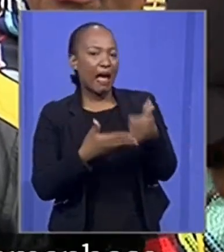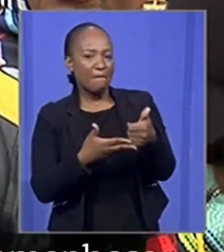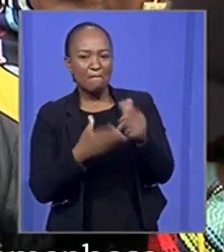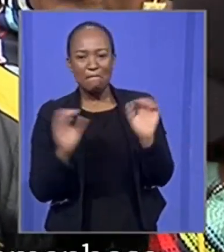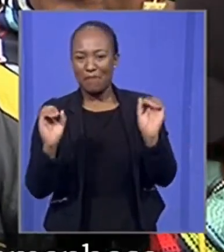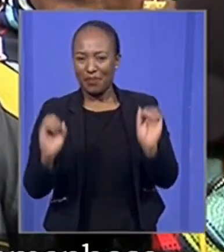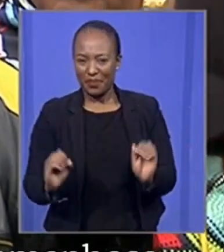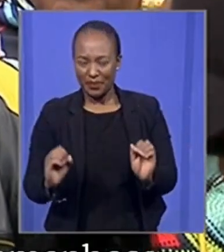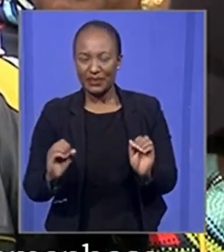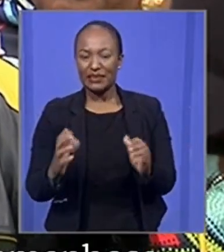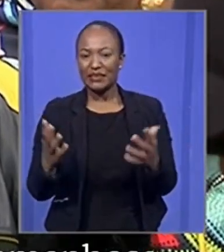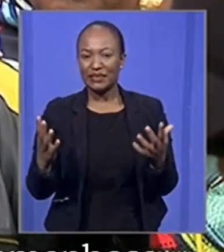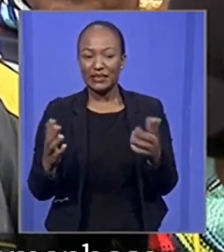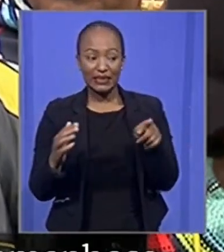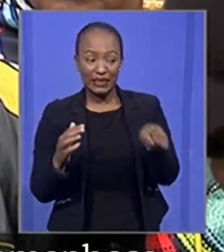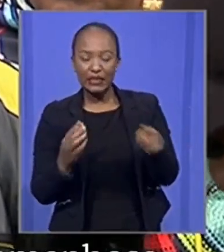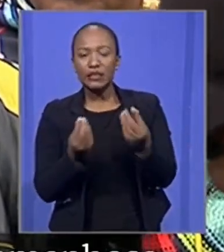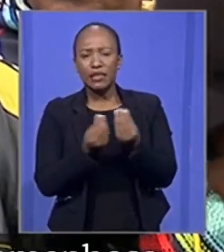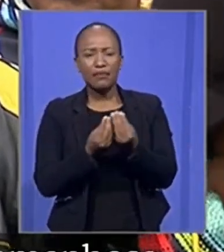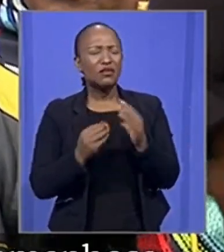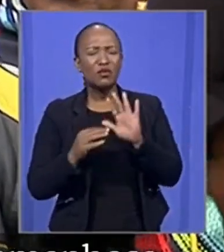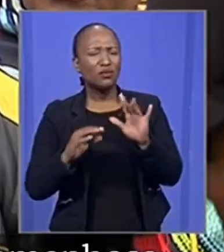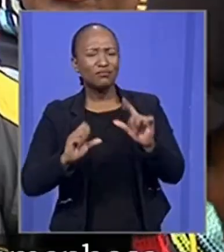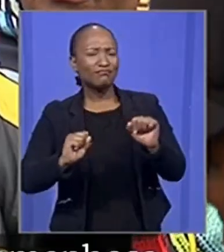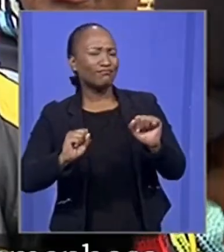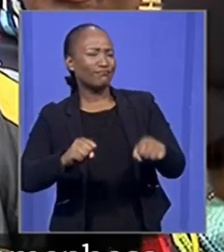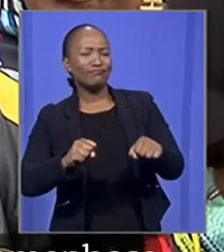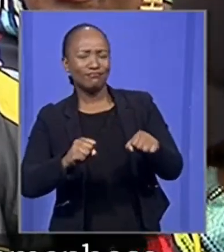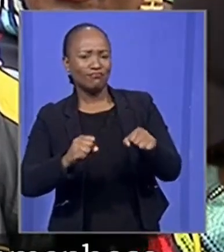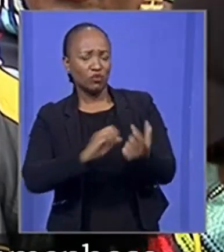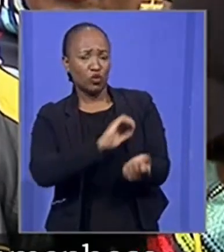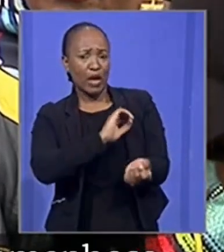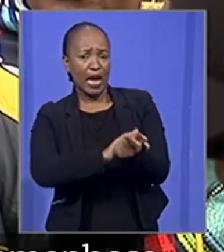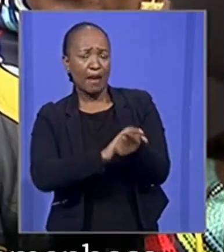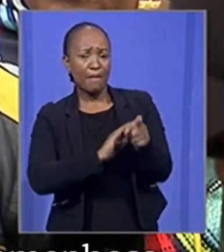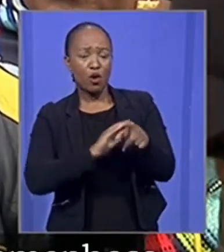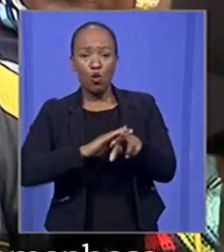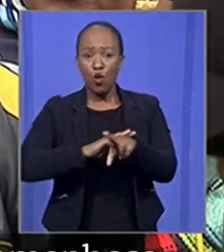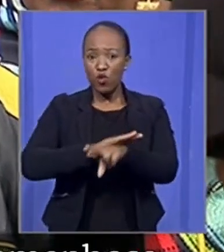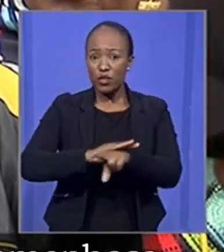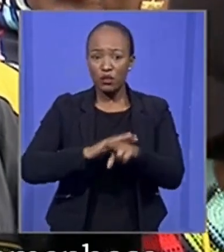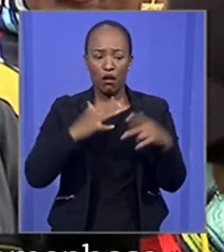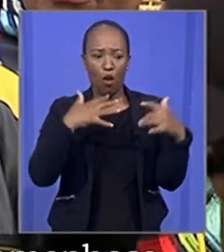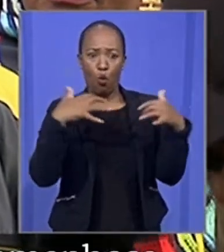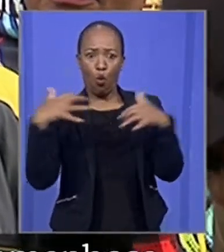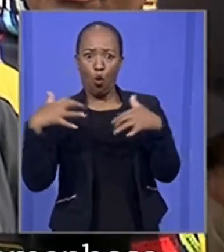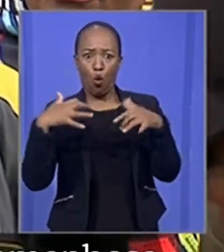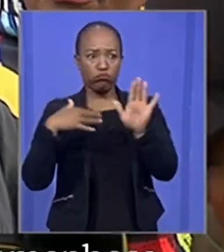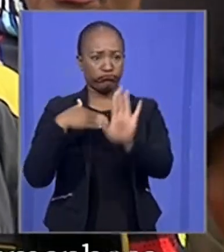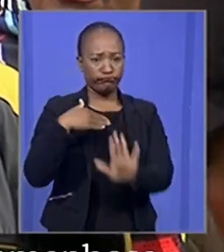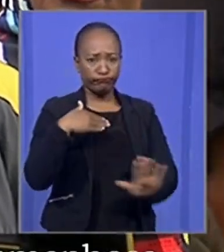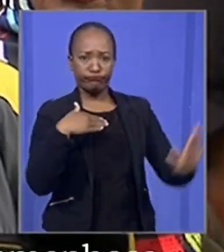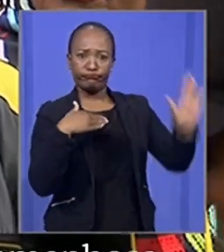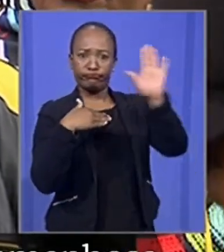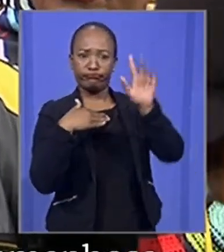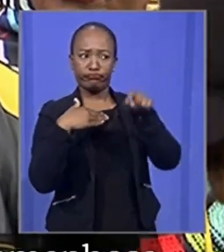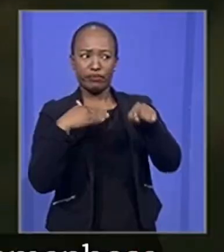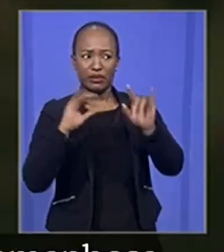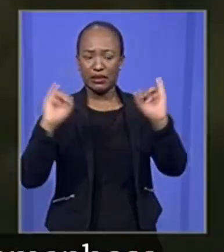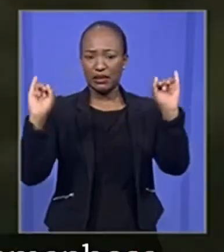and it is something that should not be happening. We should not be having a regional conflict when we know what the